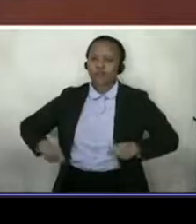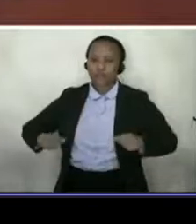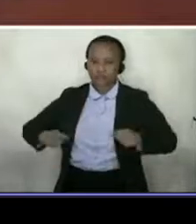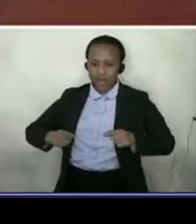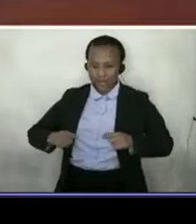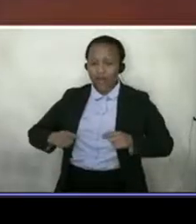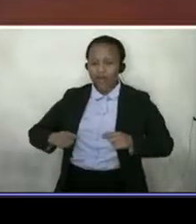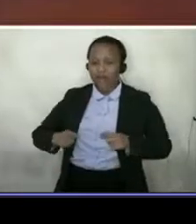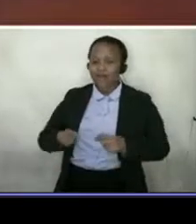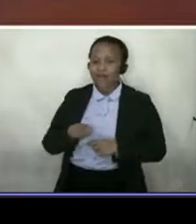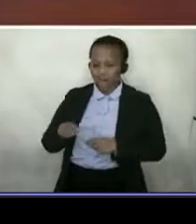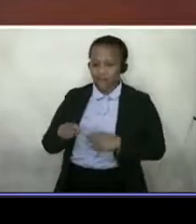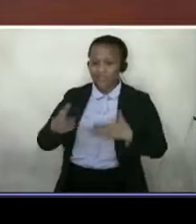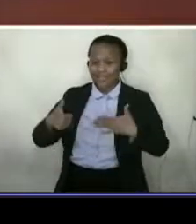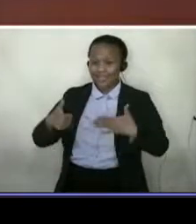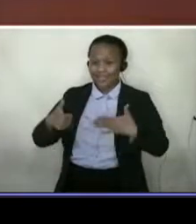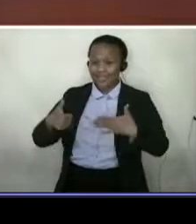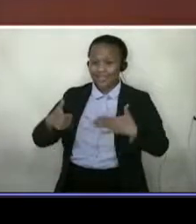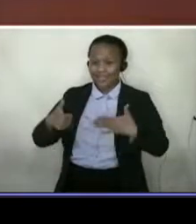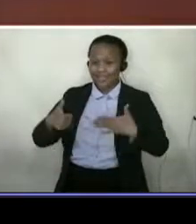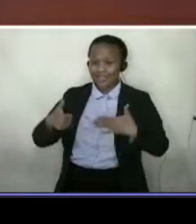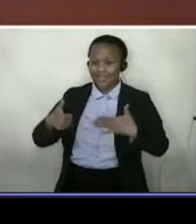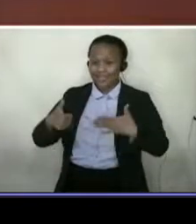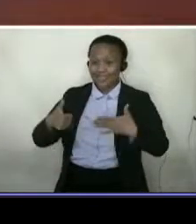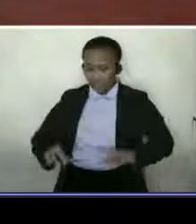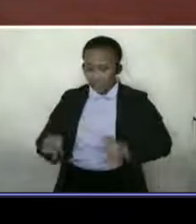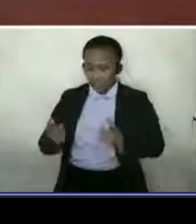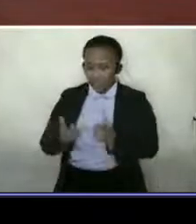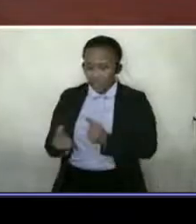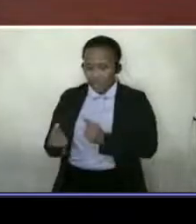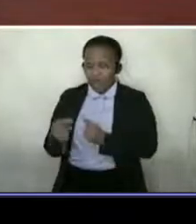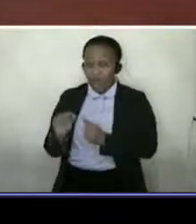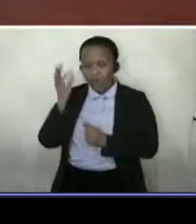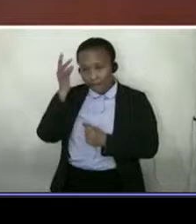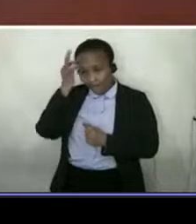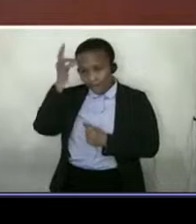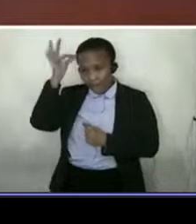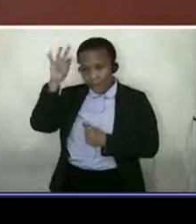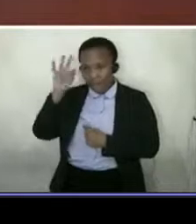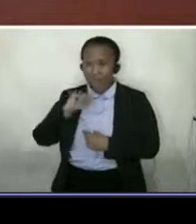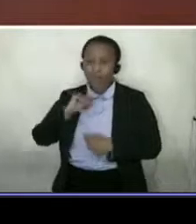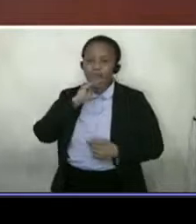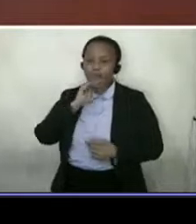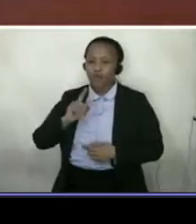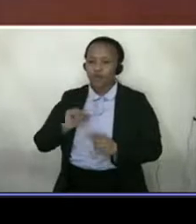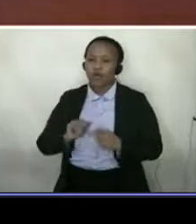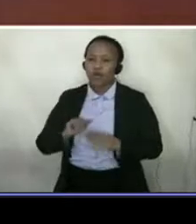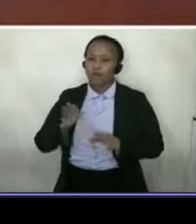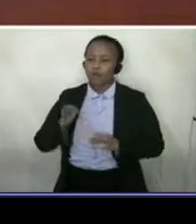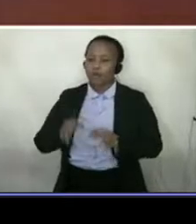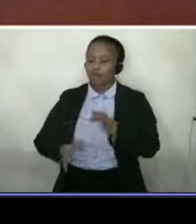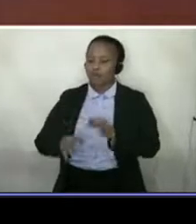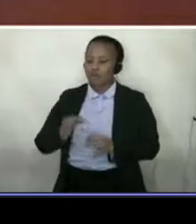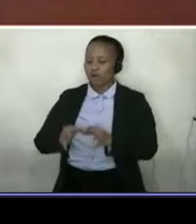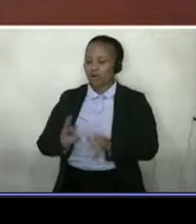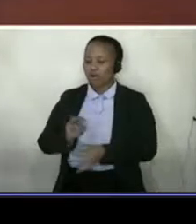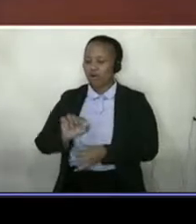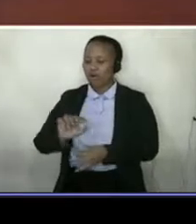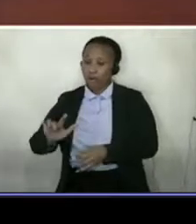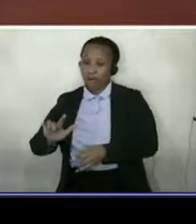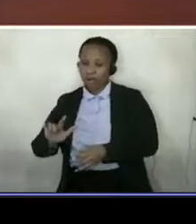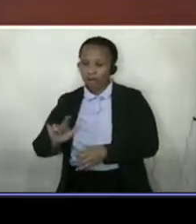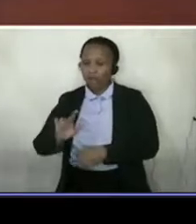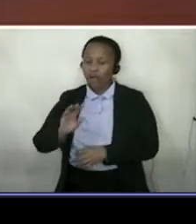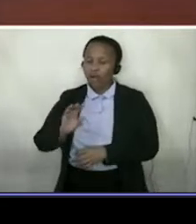SIU investigations which are done by this government, which shows that we do have political will. The